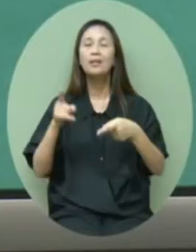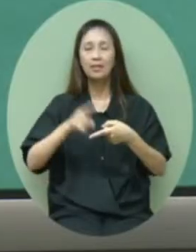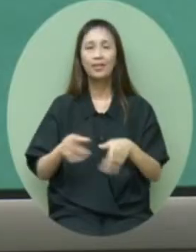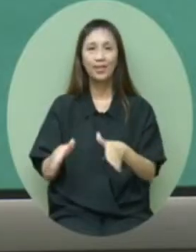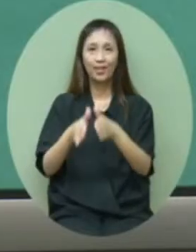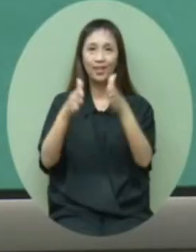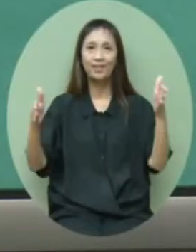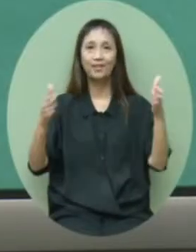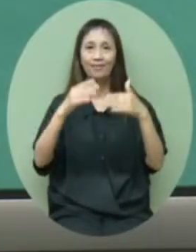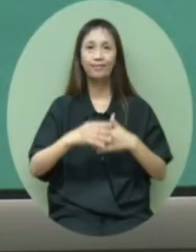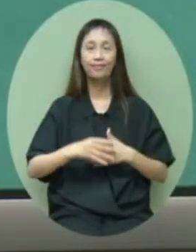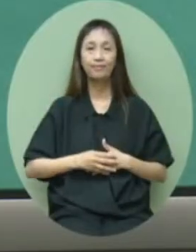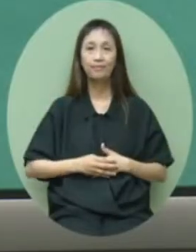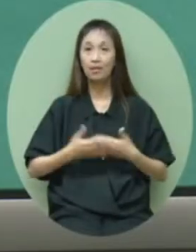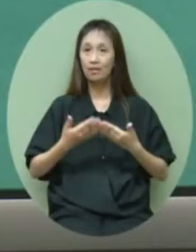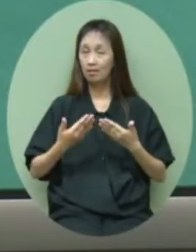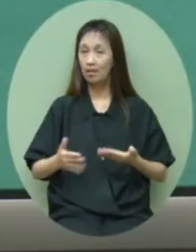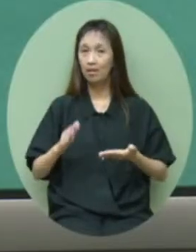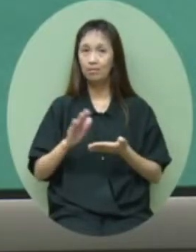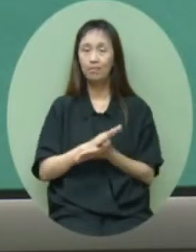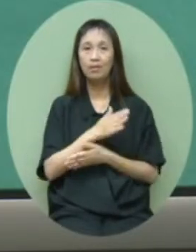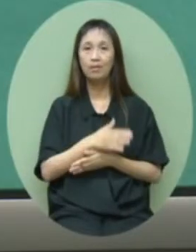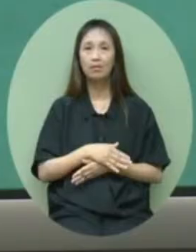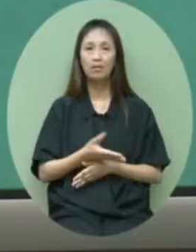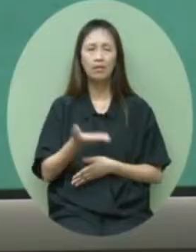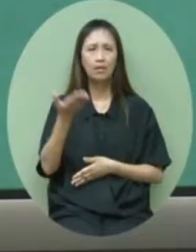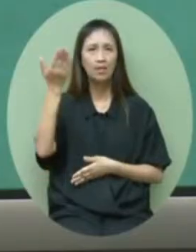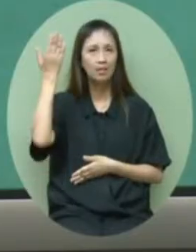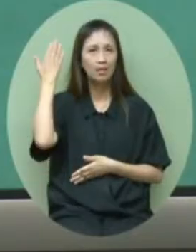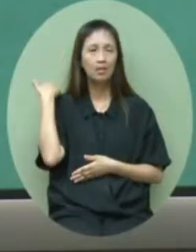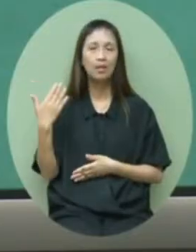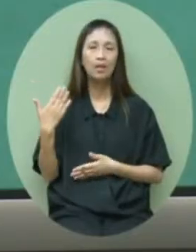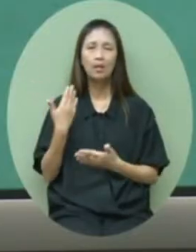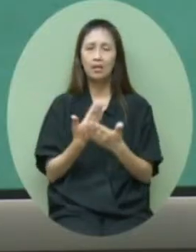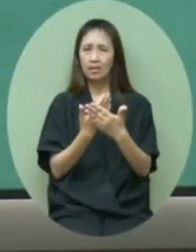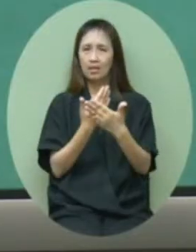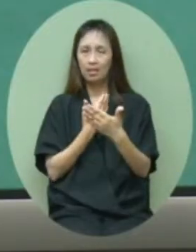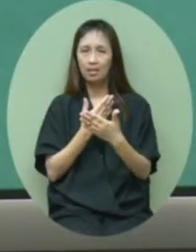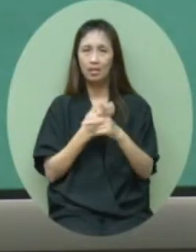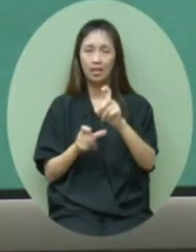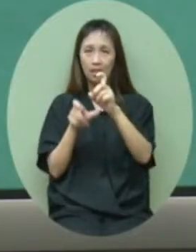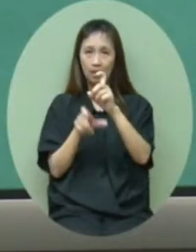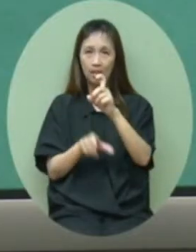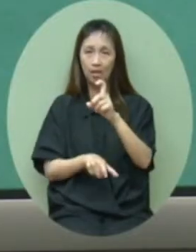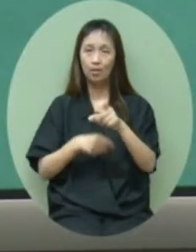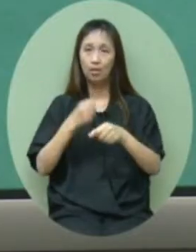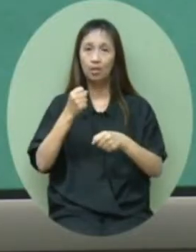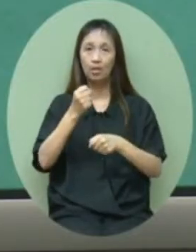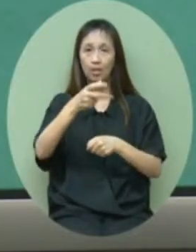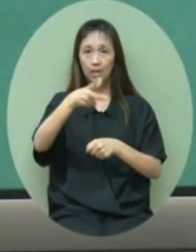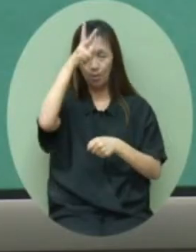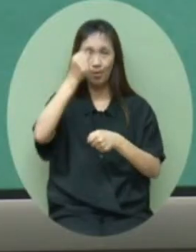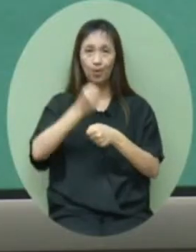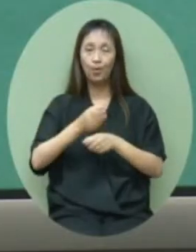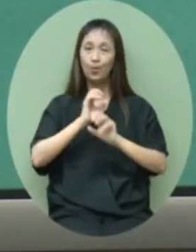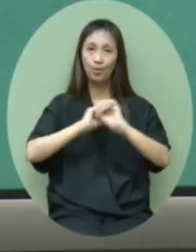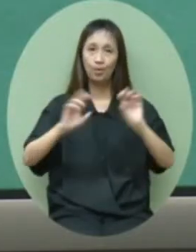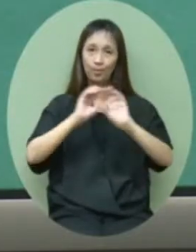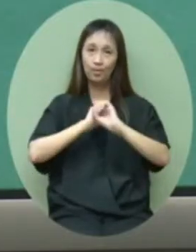start from next Monday, the 16th of June. This year, I'm advancing